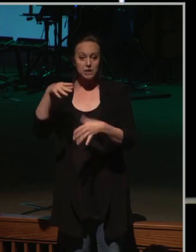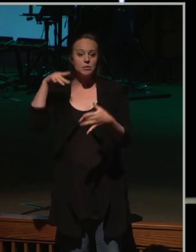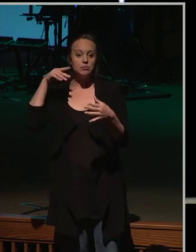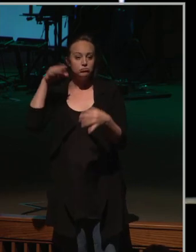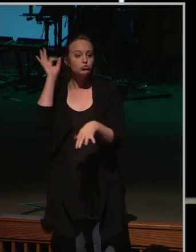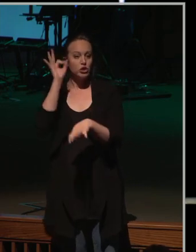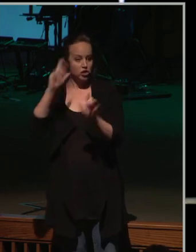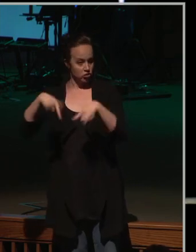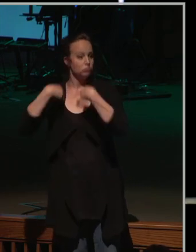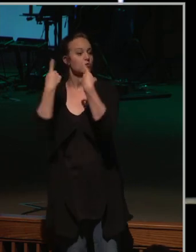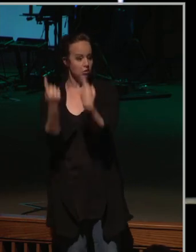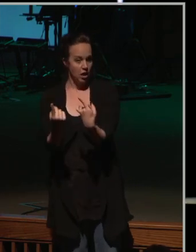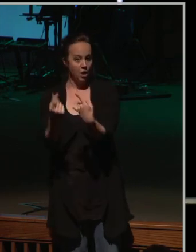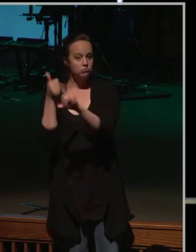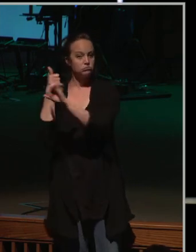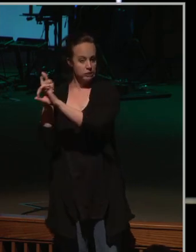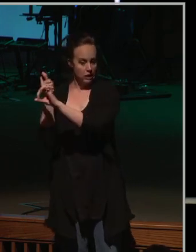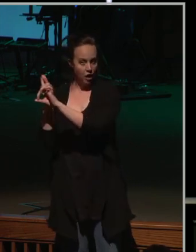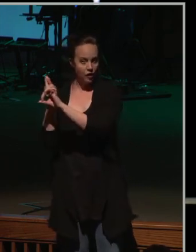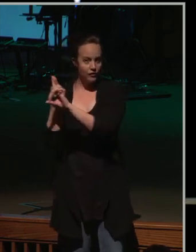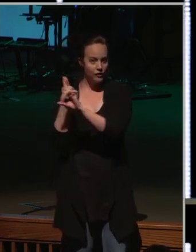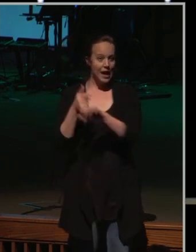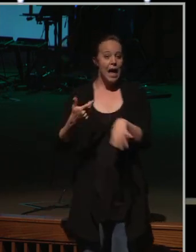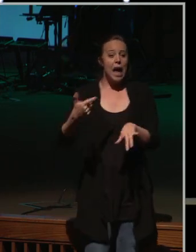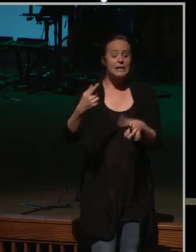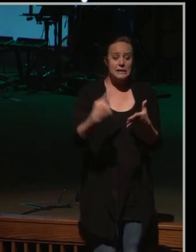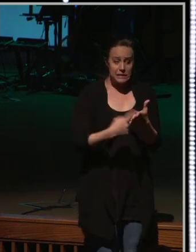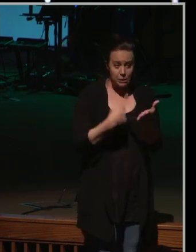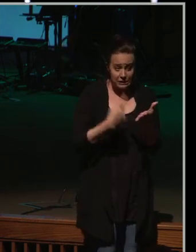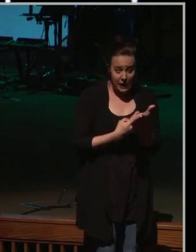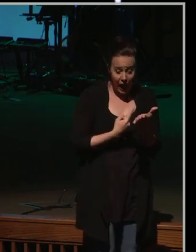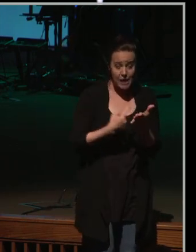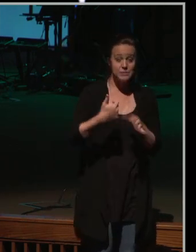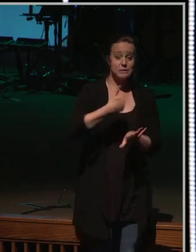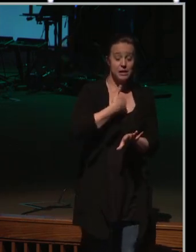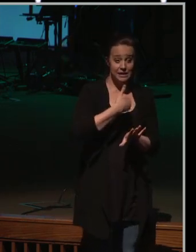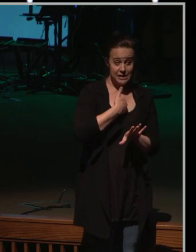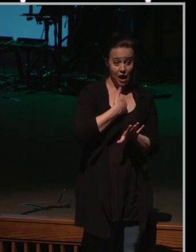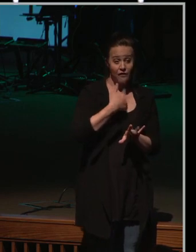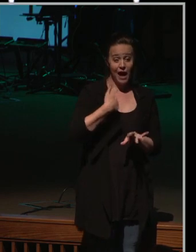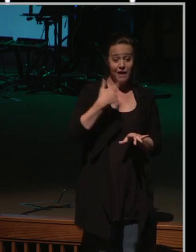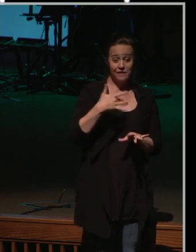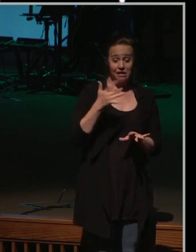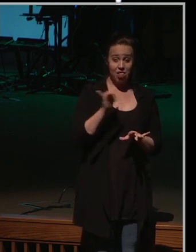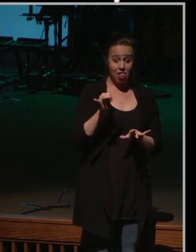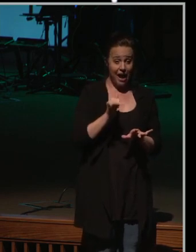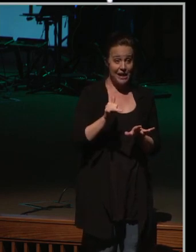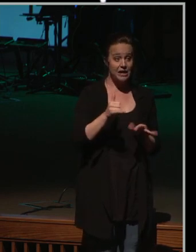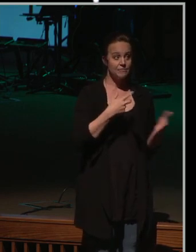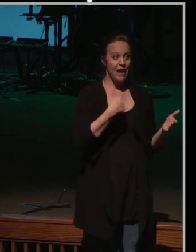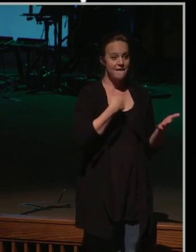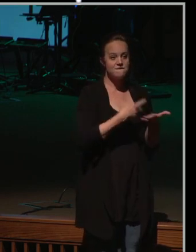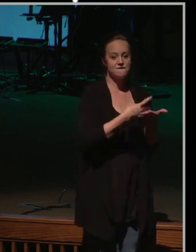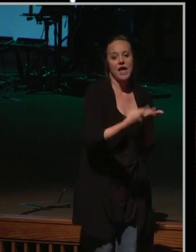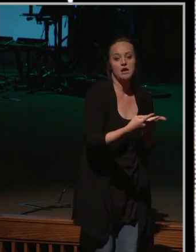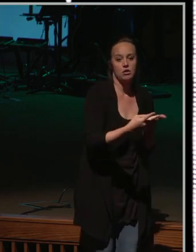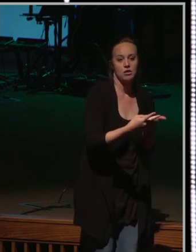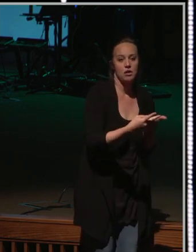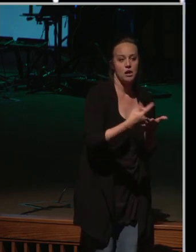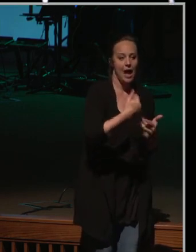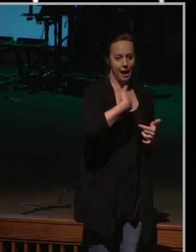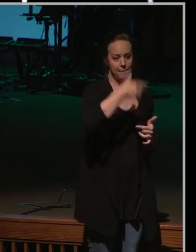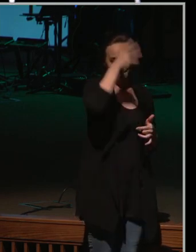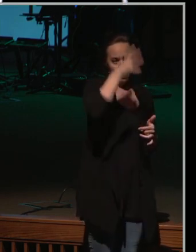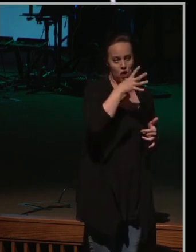feel oftentimes more like a failure than a success as a parent. And so a lot of what we're going to look at today is a lot of it born out of some of